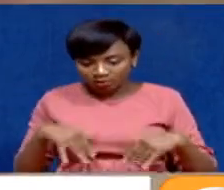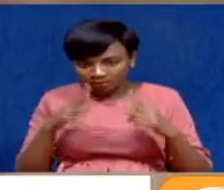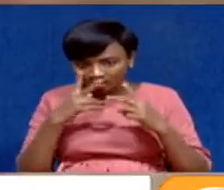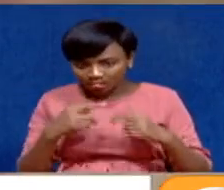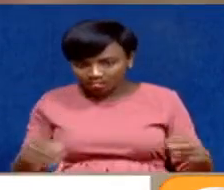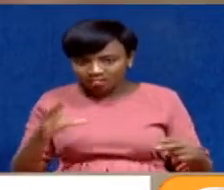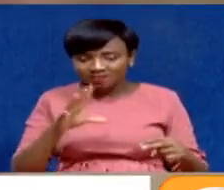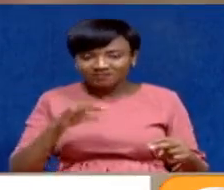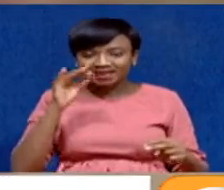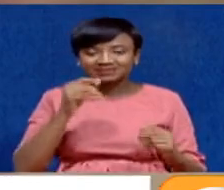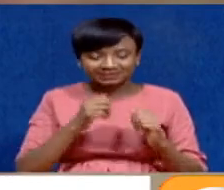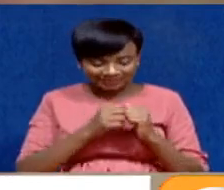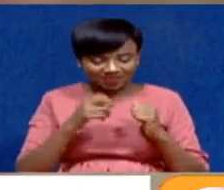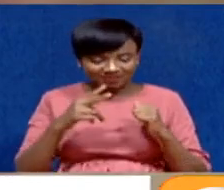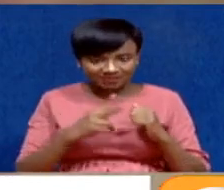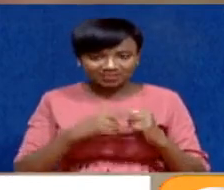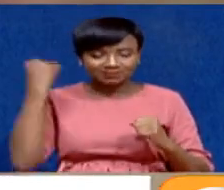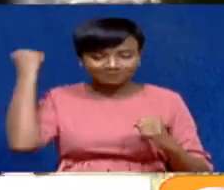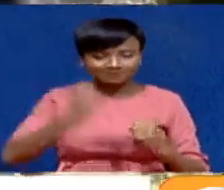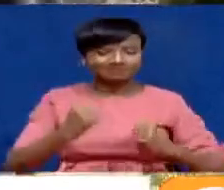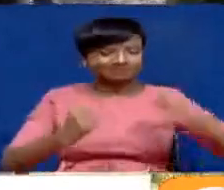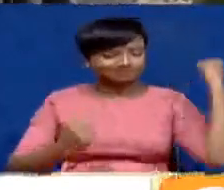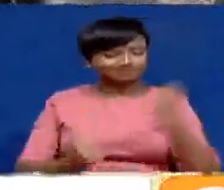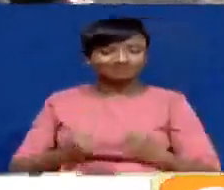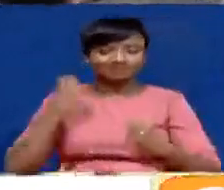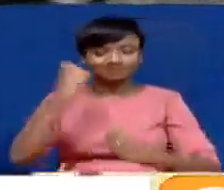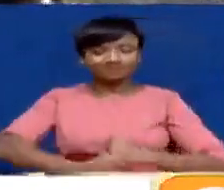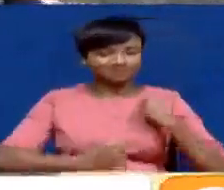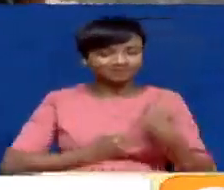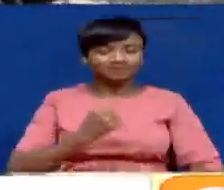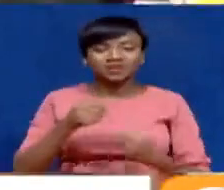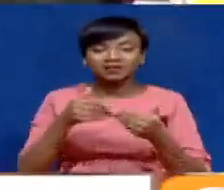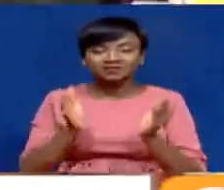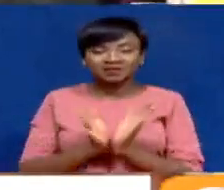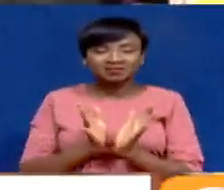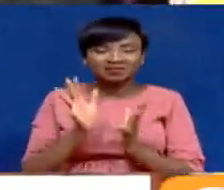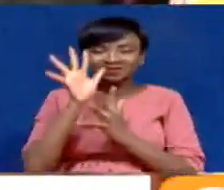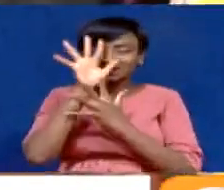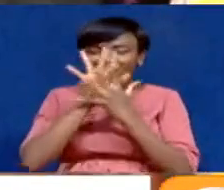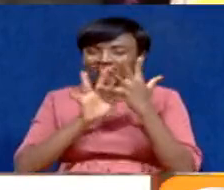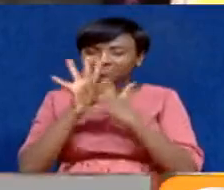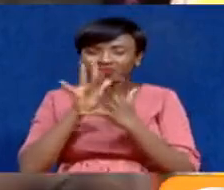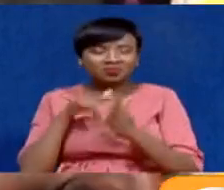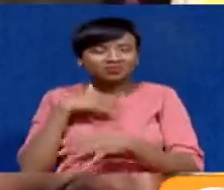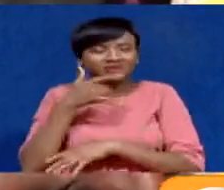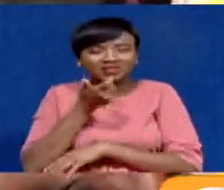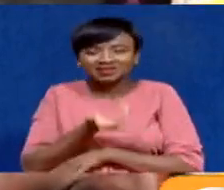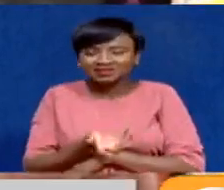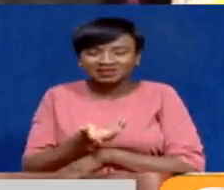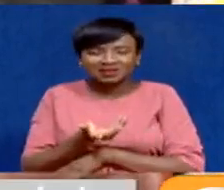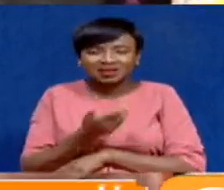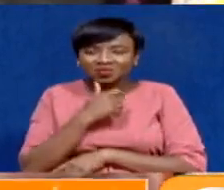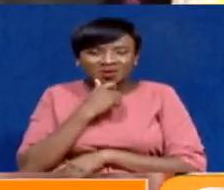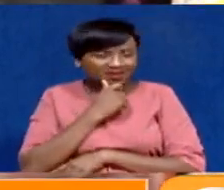revealed 17 stab wounds, leaving the family disturbed and searching for answers. Pia tunaona kijana alipata uchungu